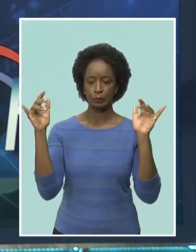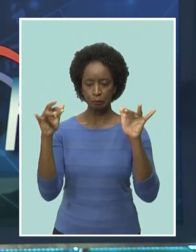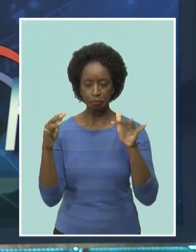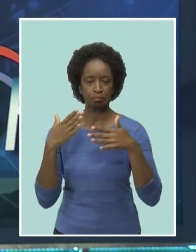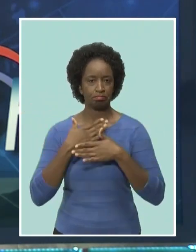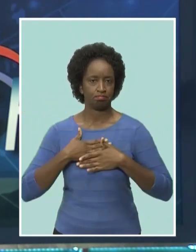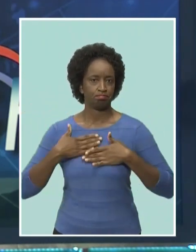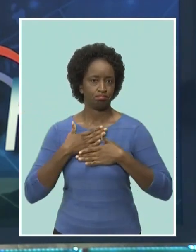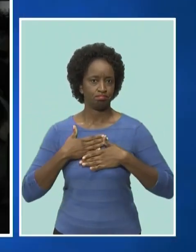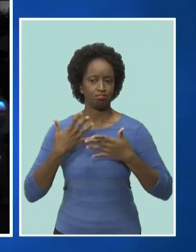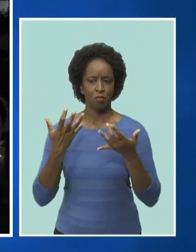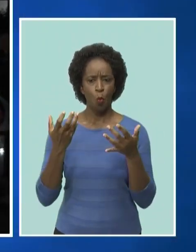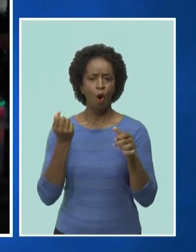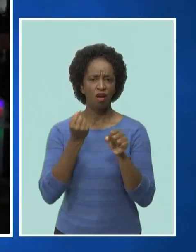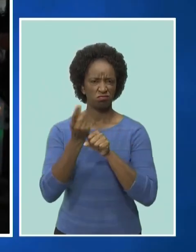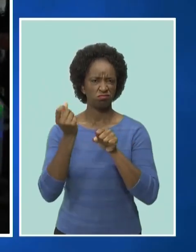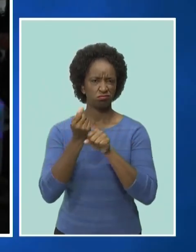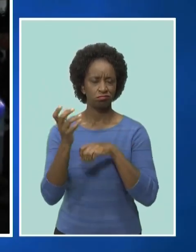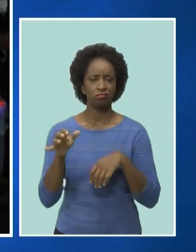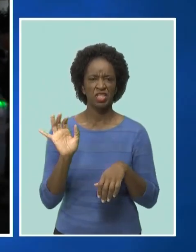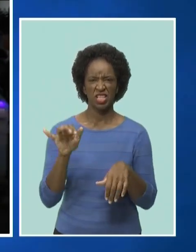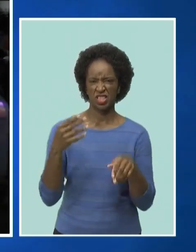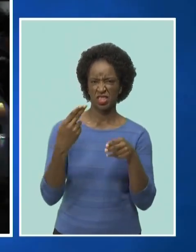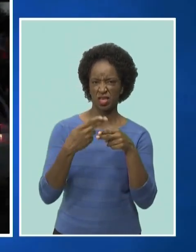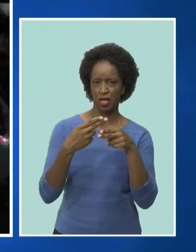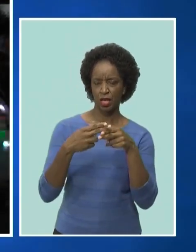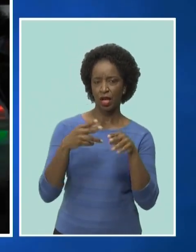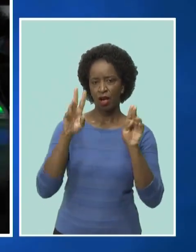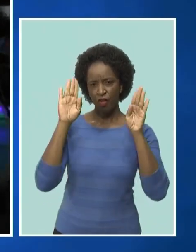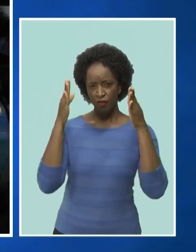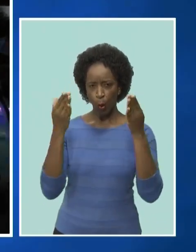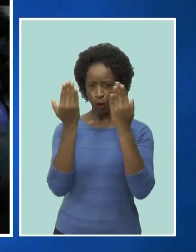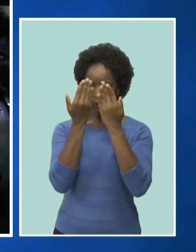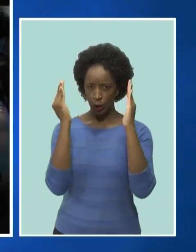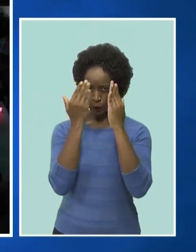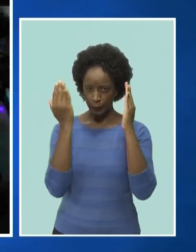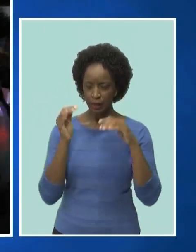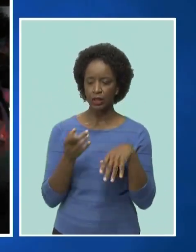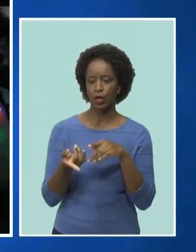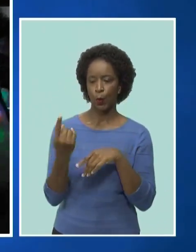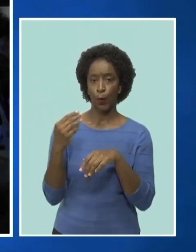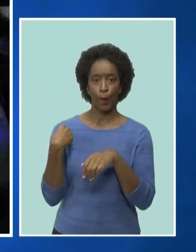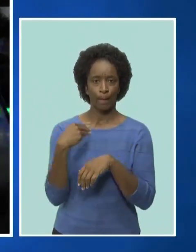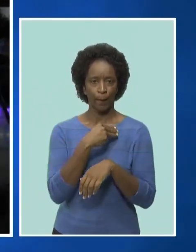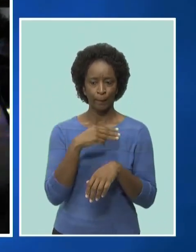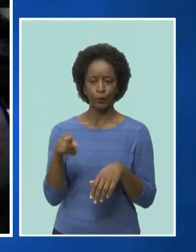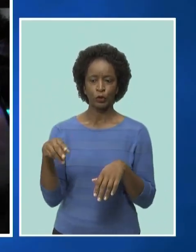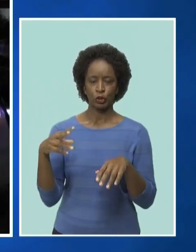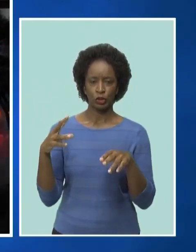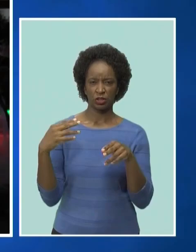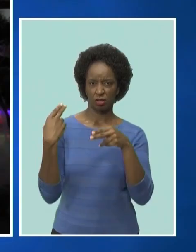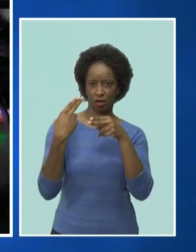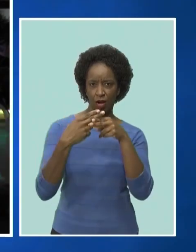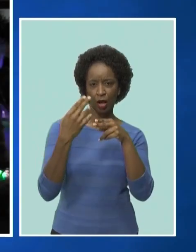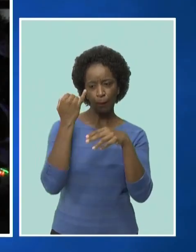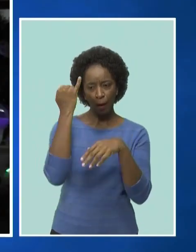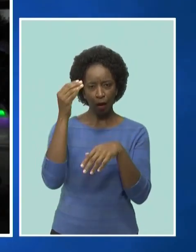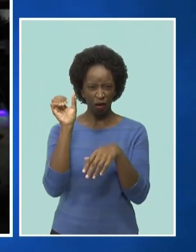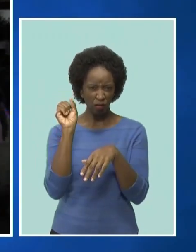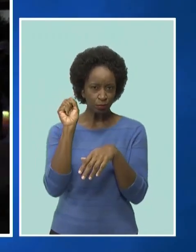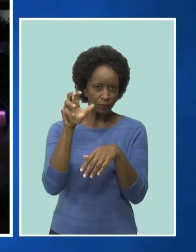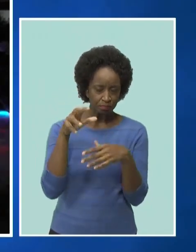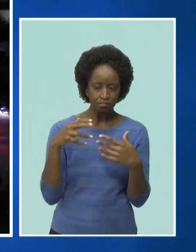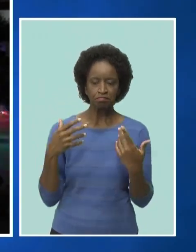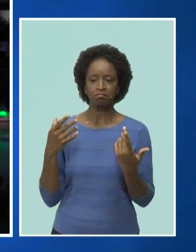event. Name Skate-O-Ween came from one of our members, Stacia. She liked the idea of doing skating and combining it with